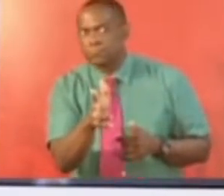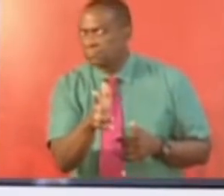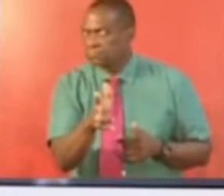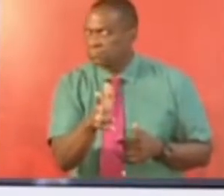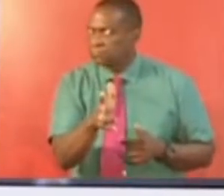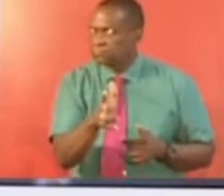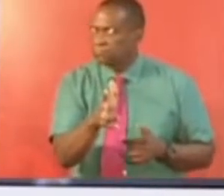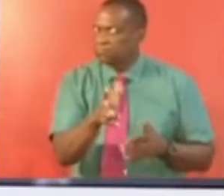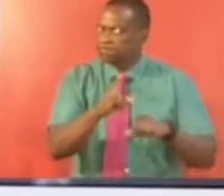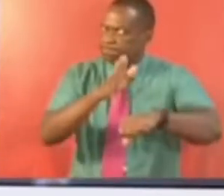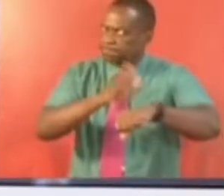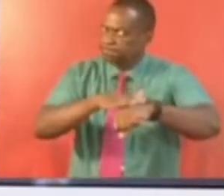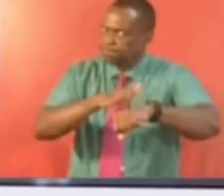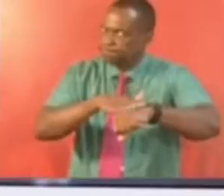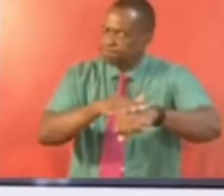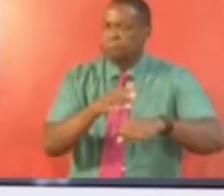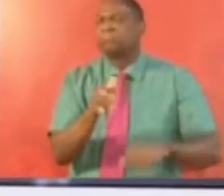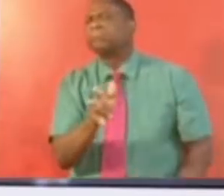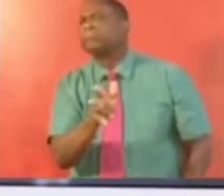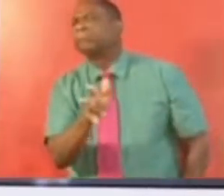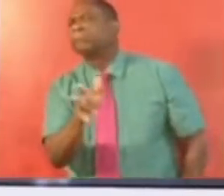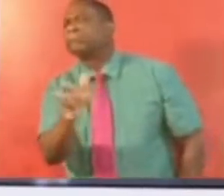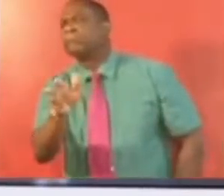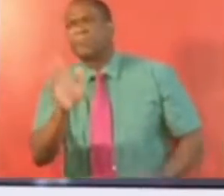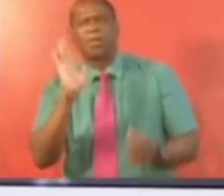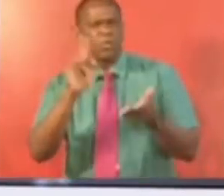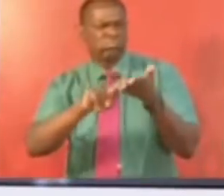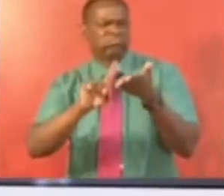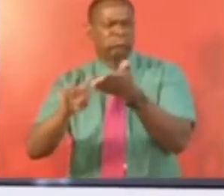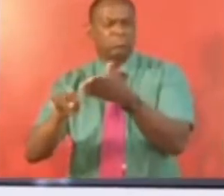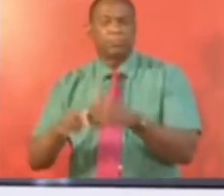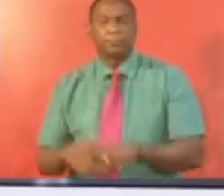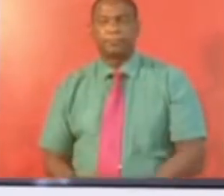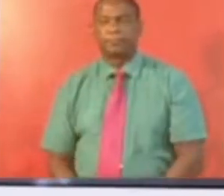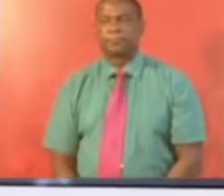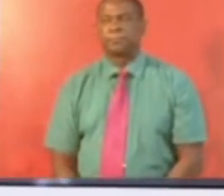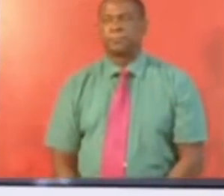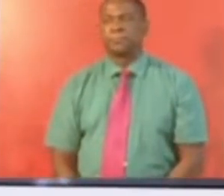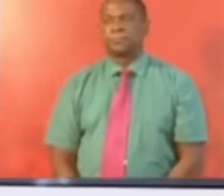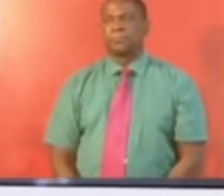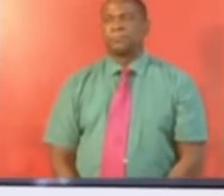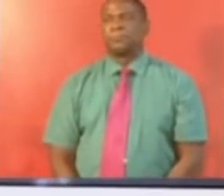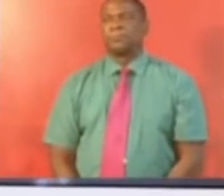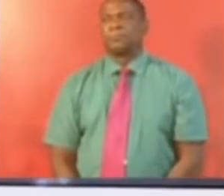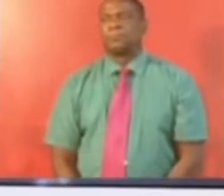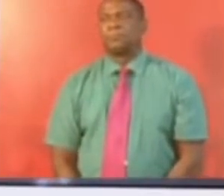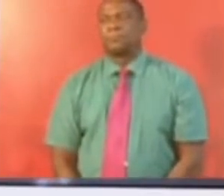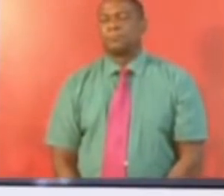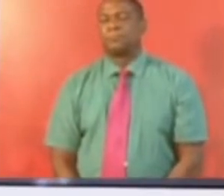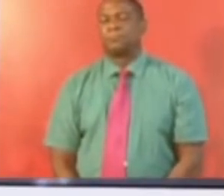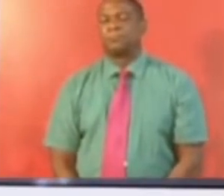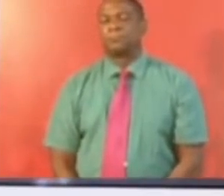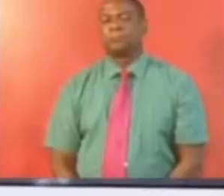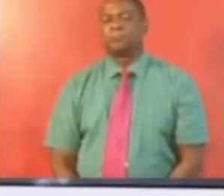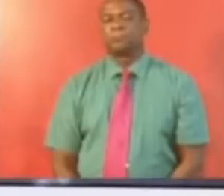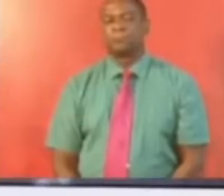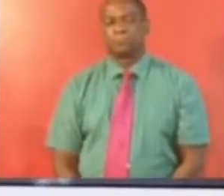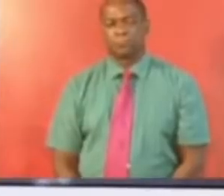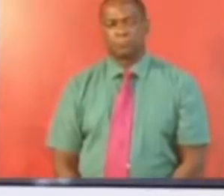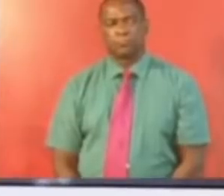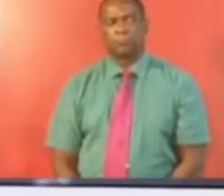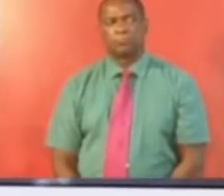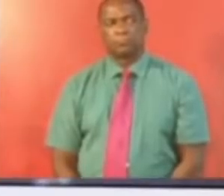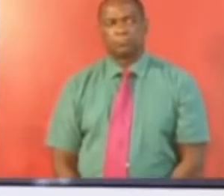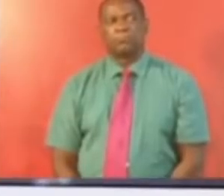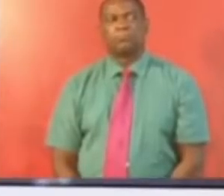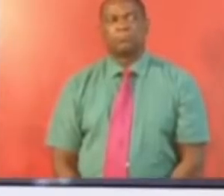Facility as well as Cora for moderate and severely ill patients so that the clinicians have the capacity to treat those persons when they